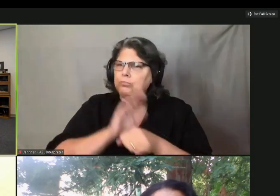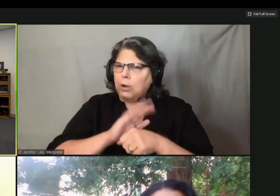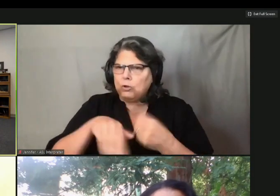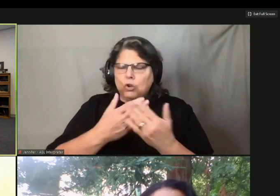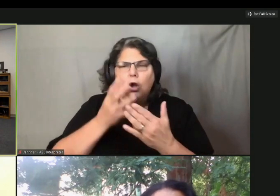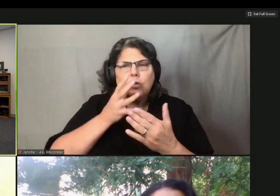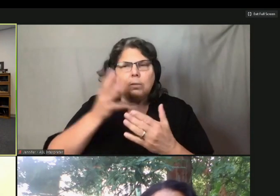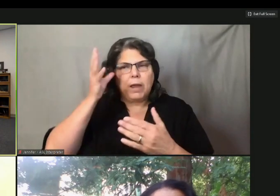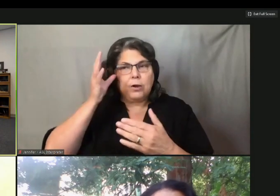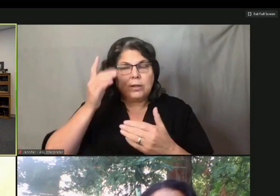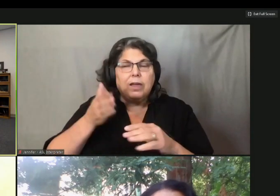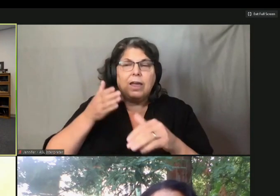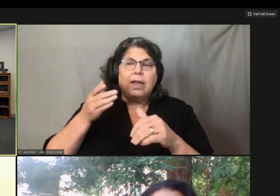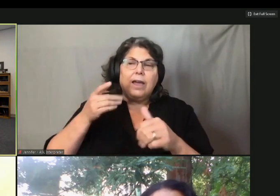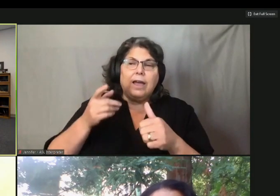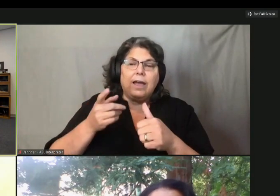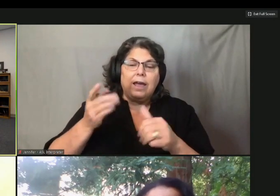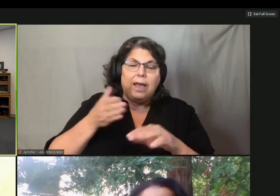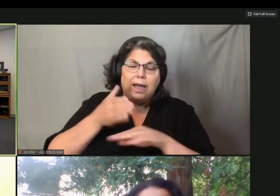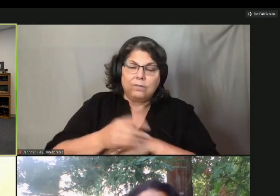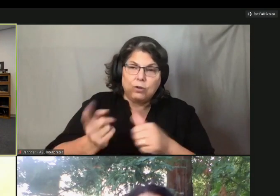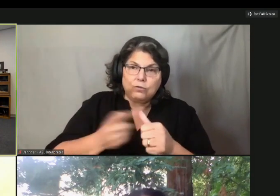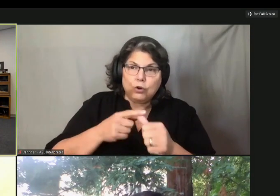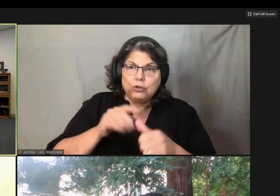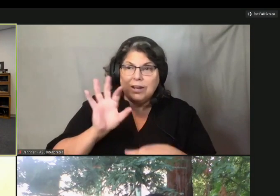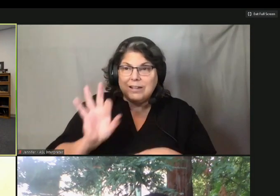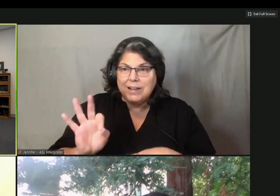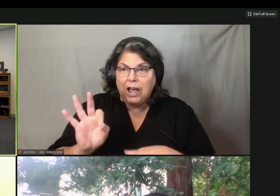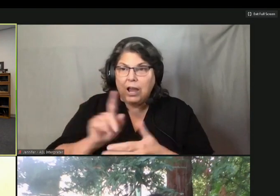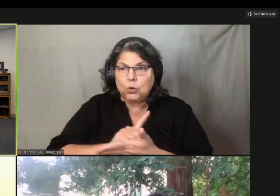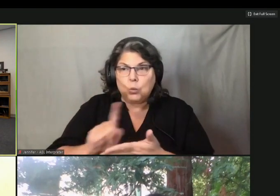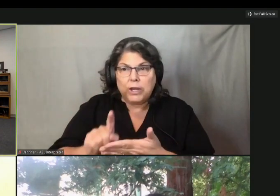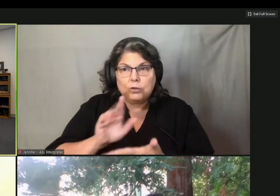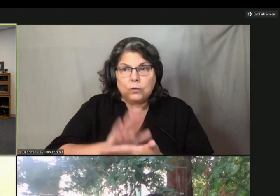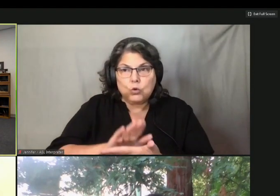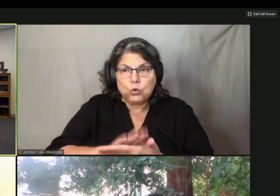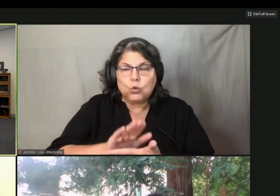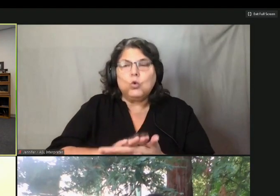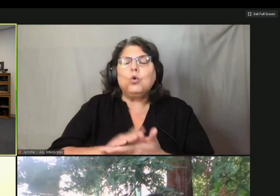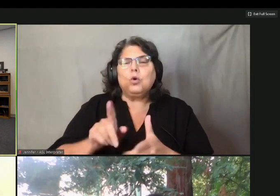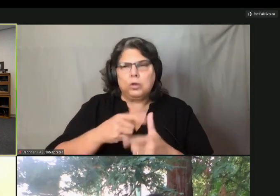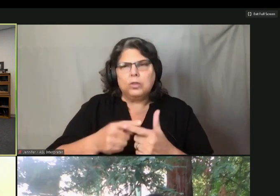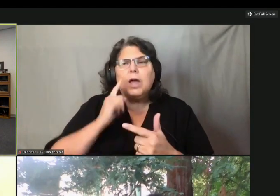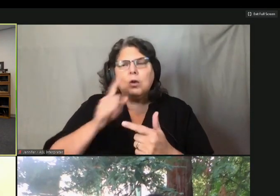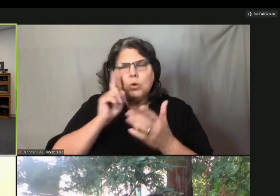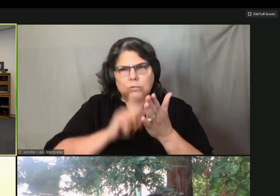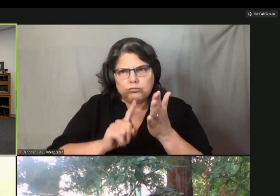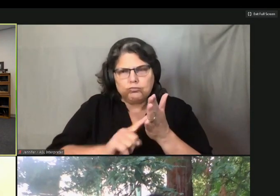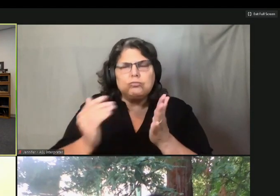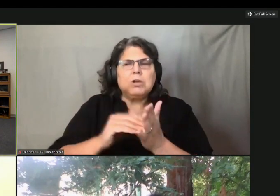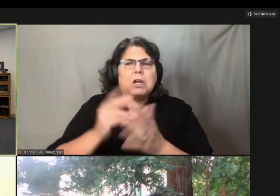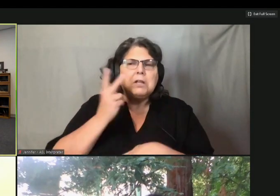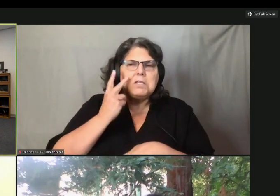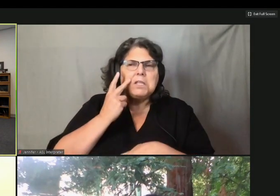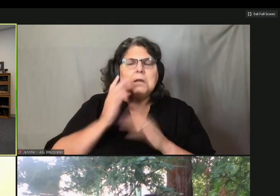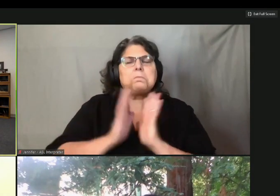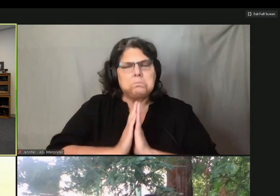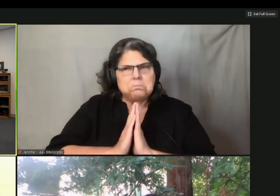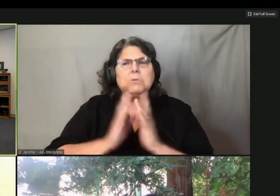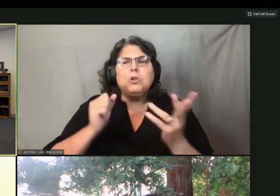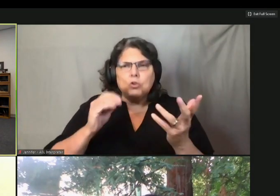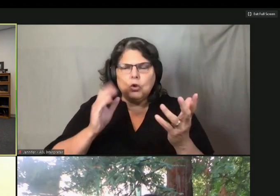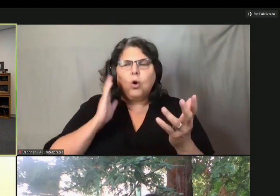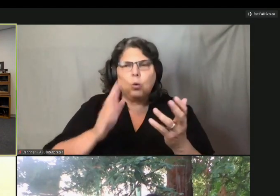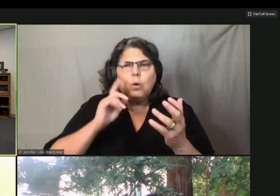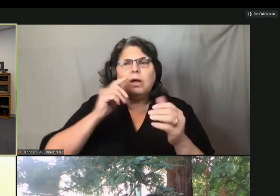quarter. That's the first 9 weeks of school. They're at that benchmark right now, and they're going to evaluate the next 9 weeks